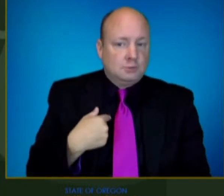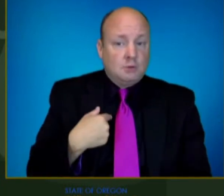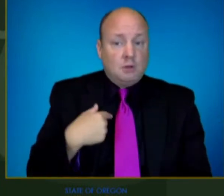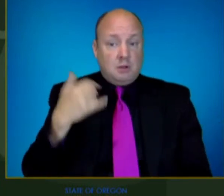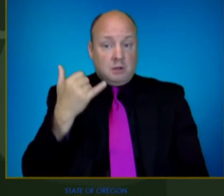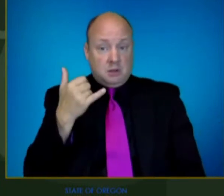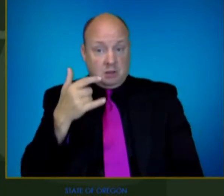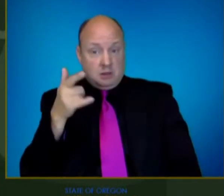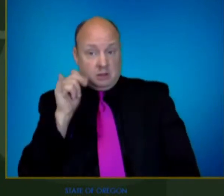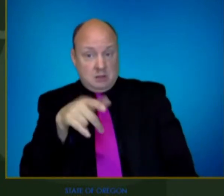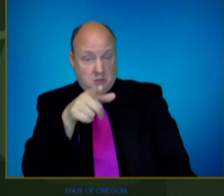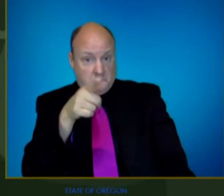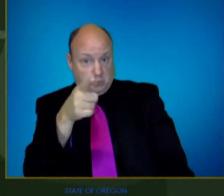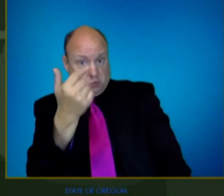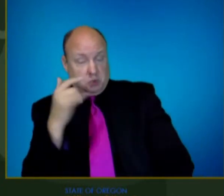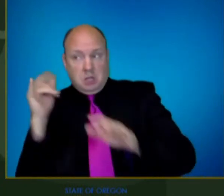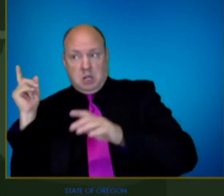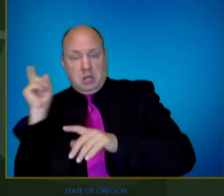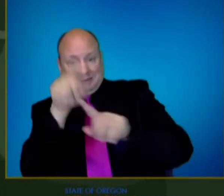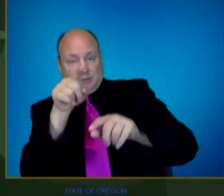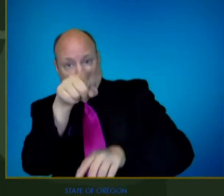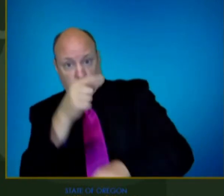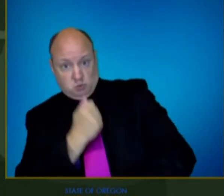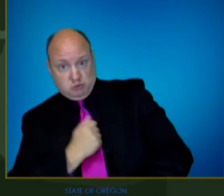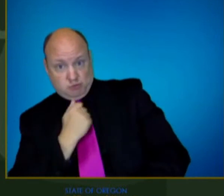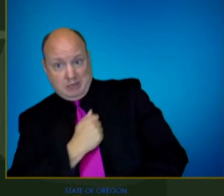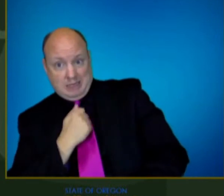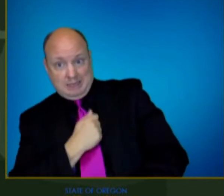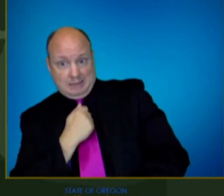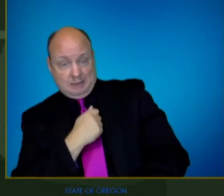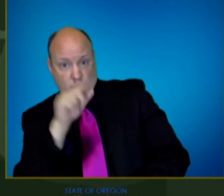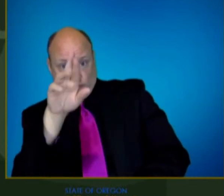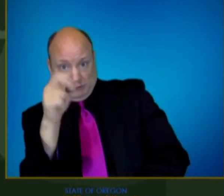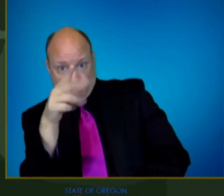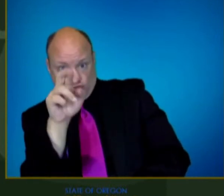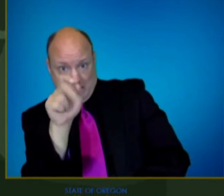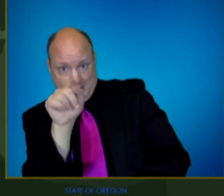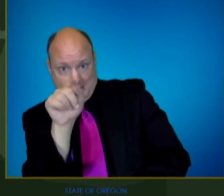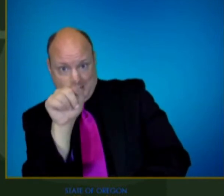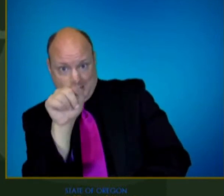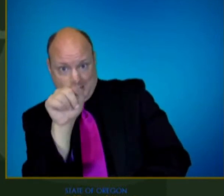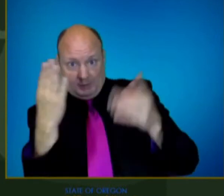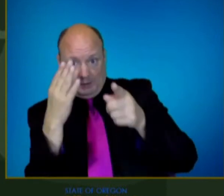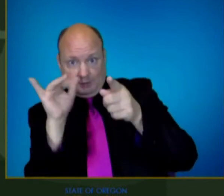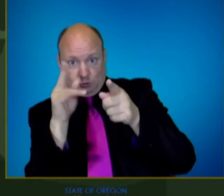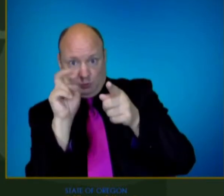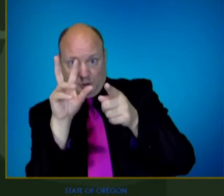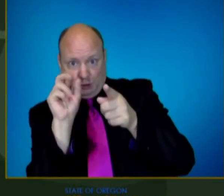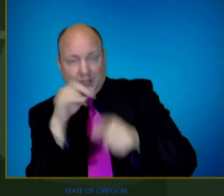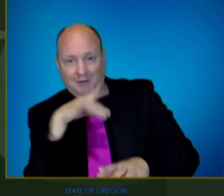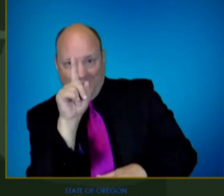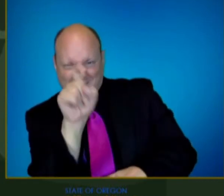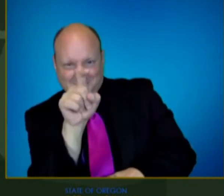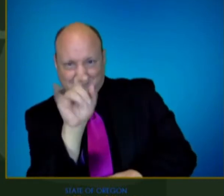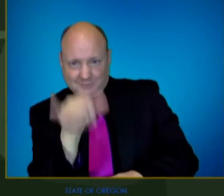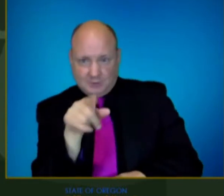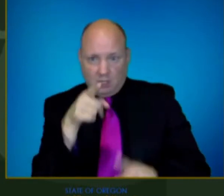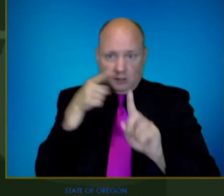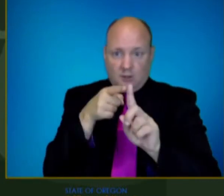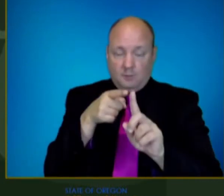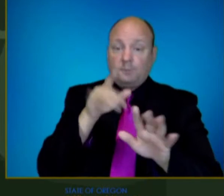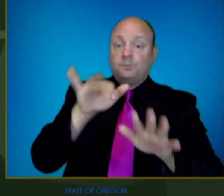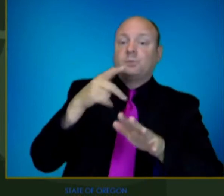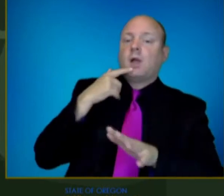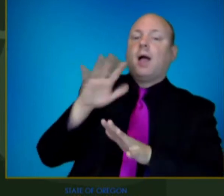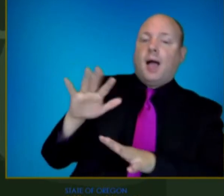Look, we were at a point in the pandemic that we needed to move forward. I felt strongly that local